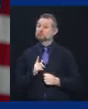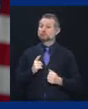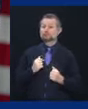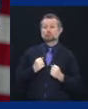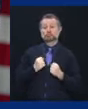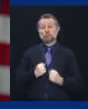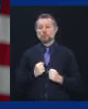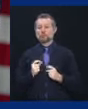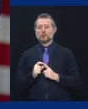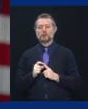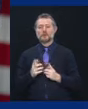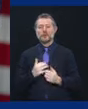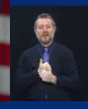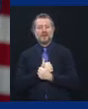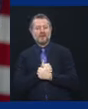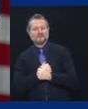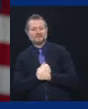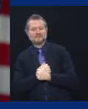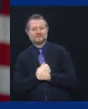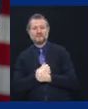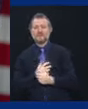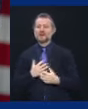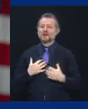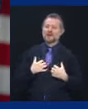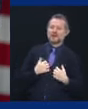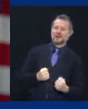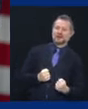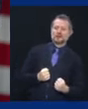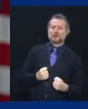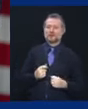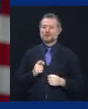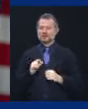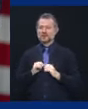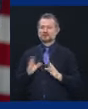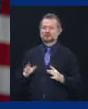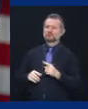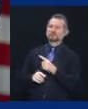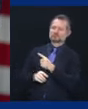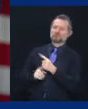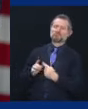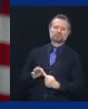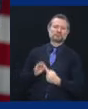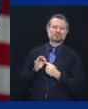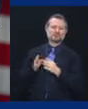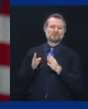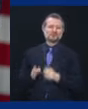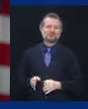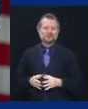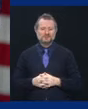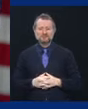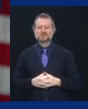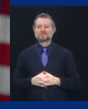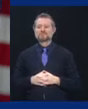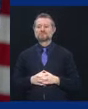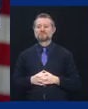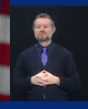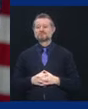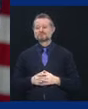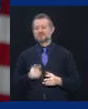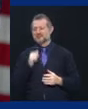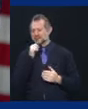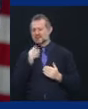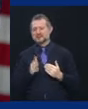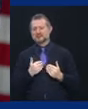like healing, that's a special person. Because it's hard to show your soul that way. It's hard to be